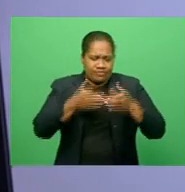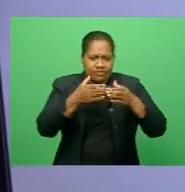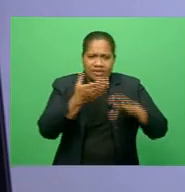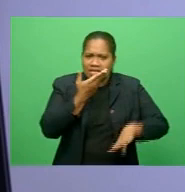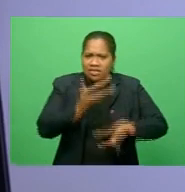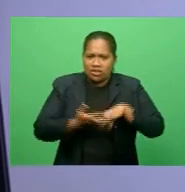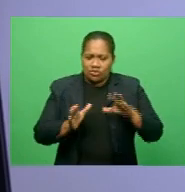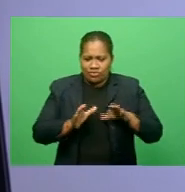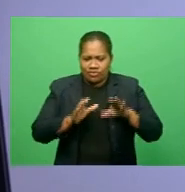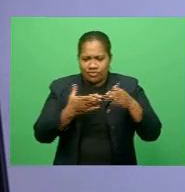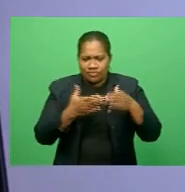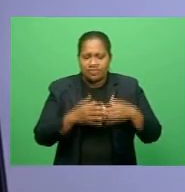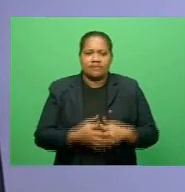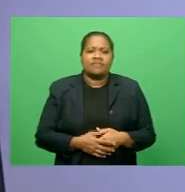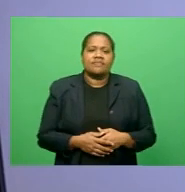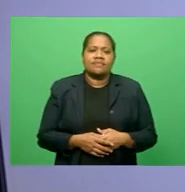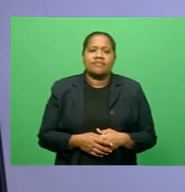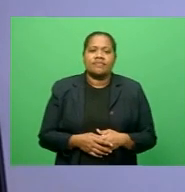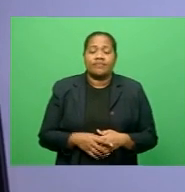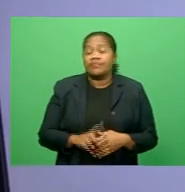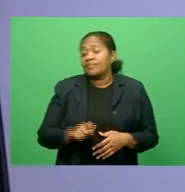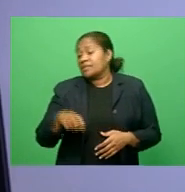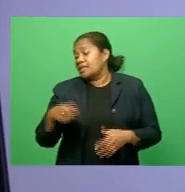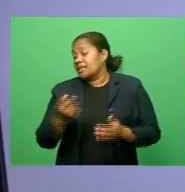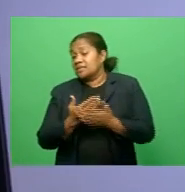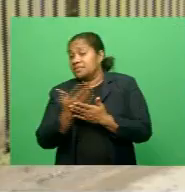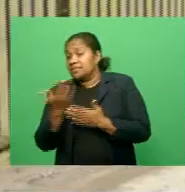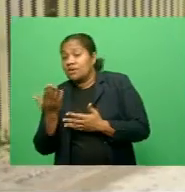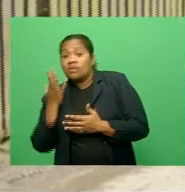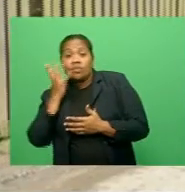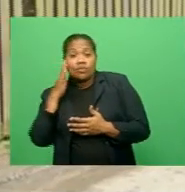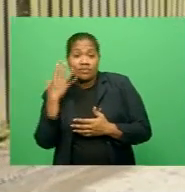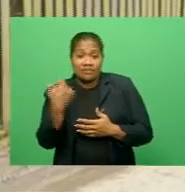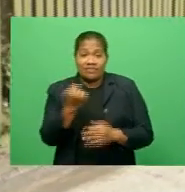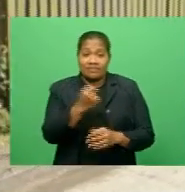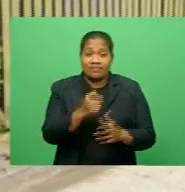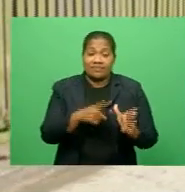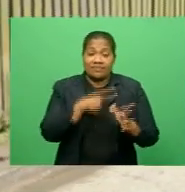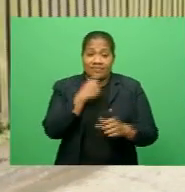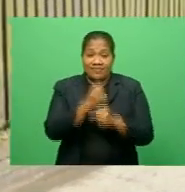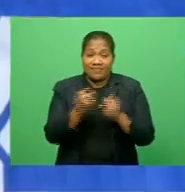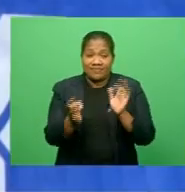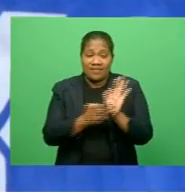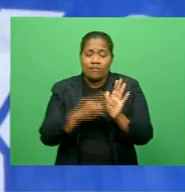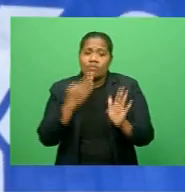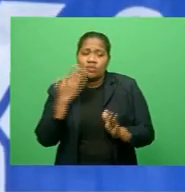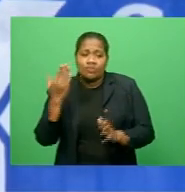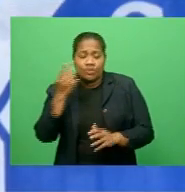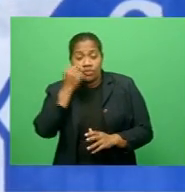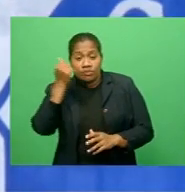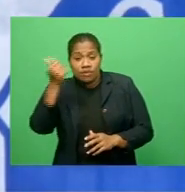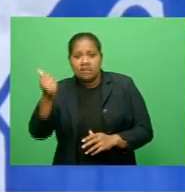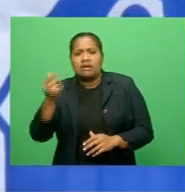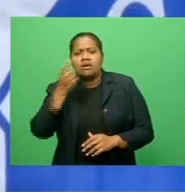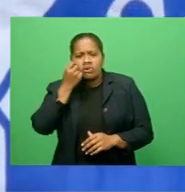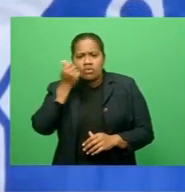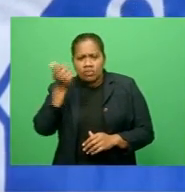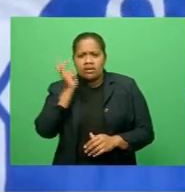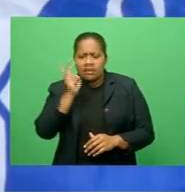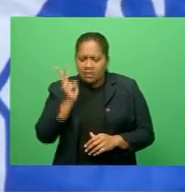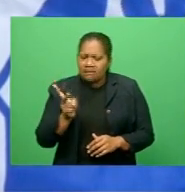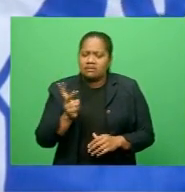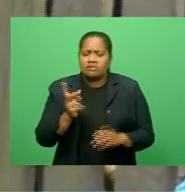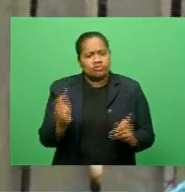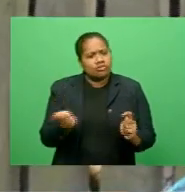the next election. The next day, during the Sidelpa AGM and speaking to media, Rambuka once again changing his tune.